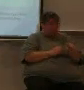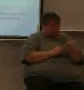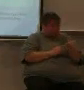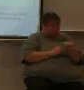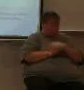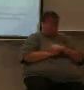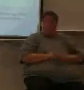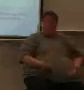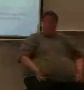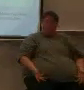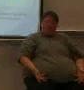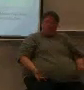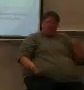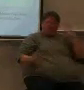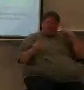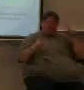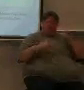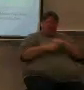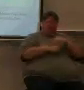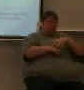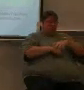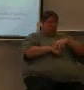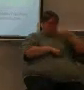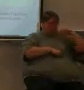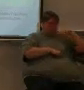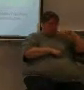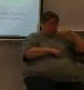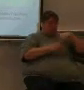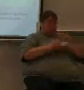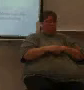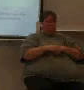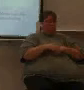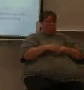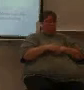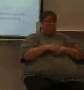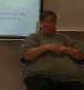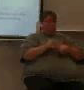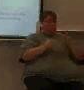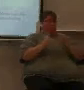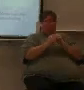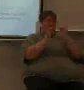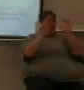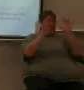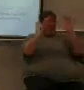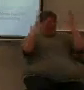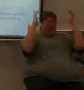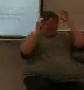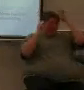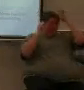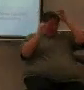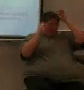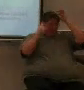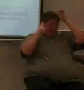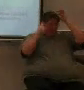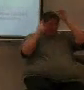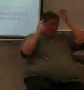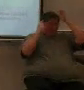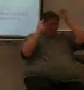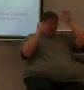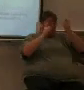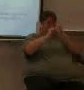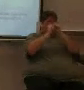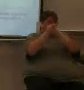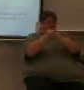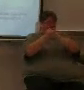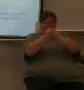And you know, it got to the point in Sweden where people with light hair were getting blue hair because the acid was actually eating the